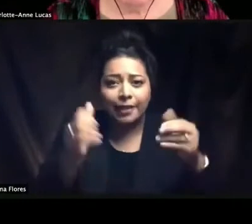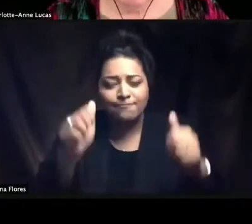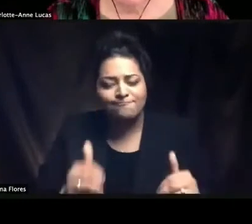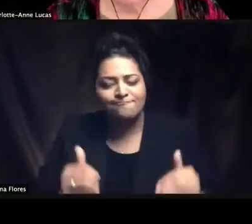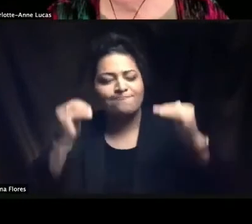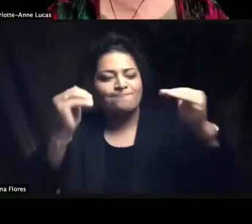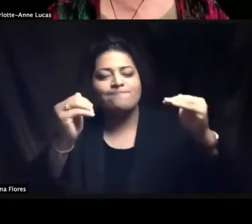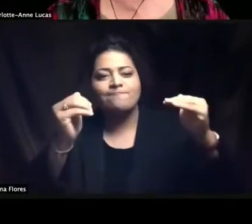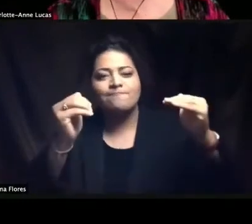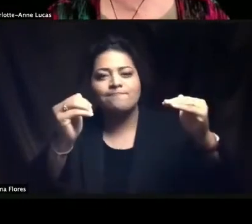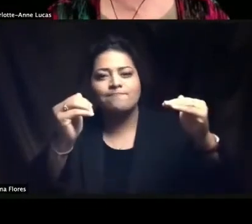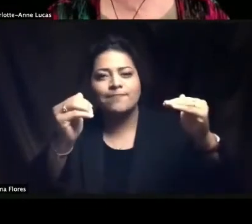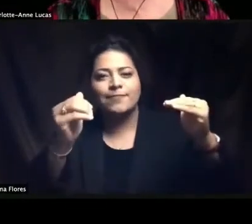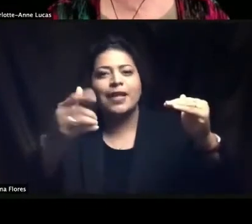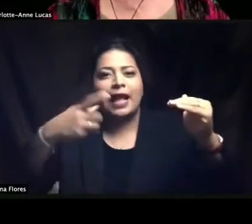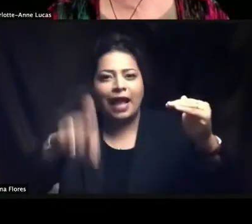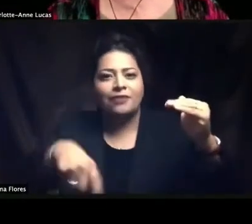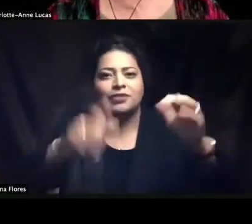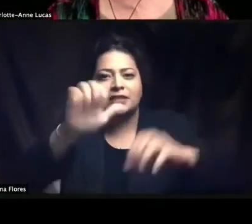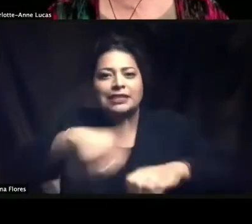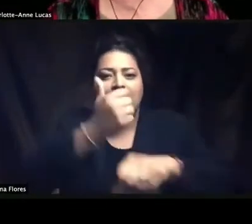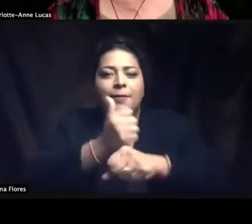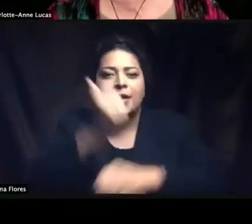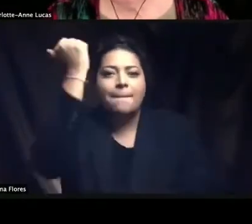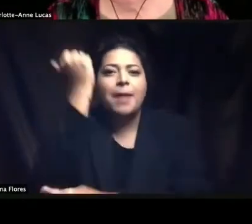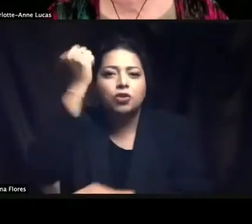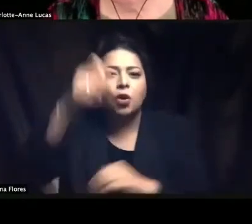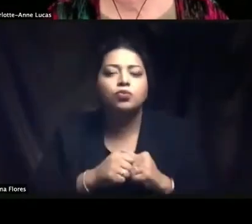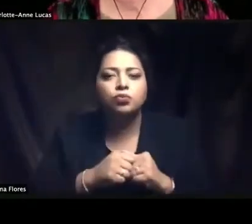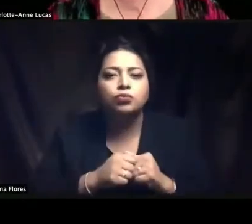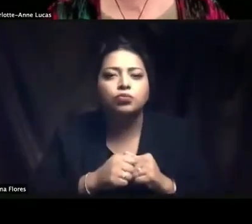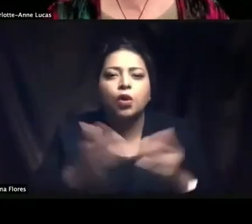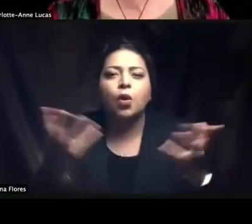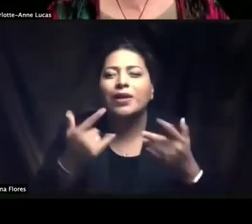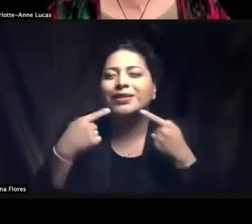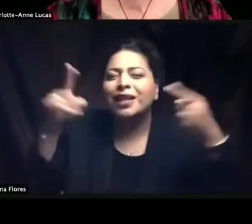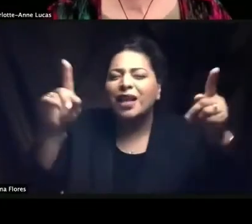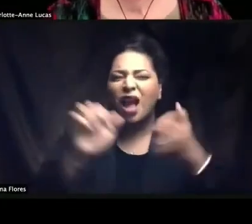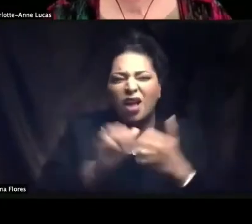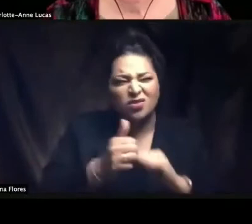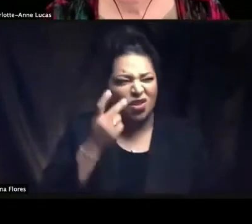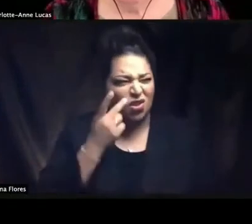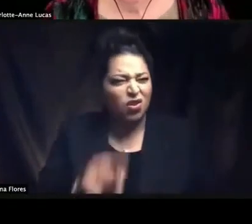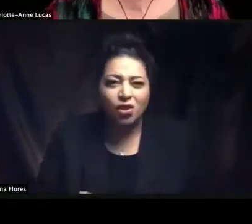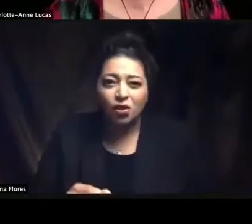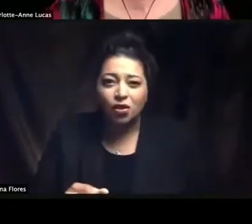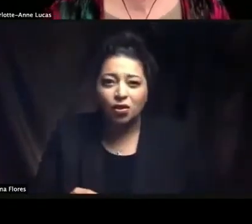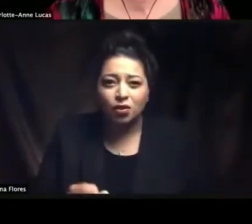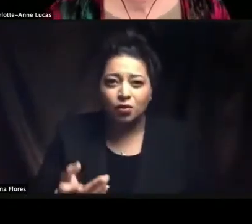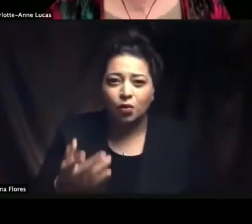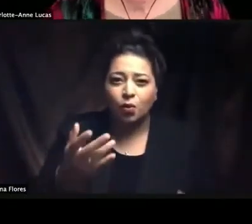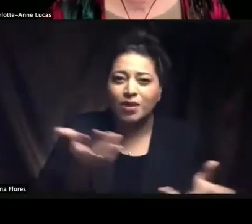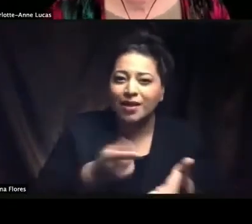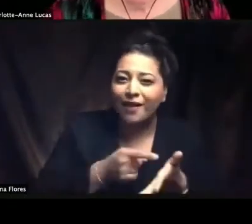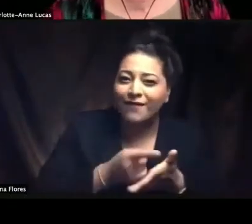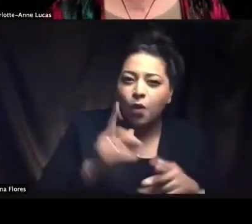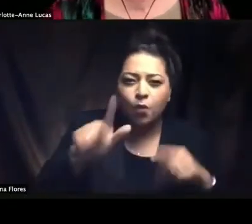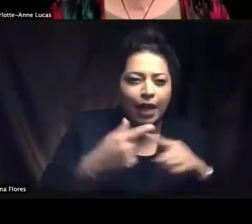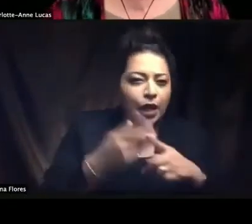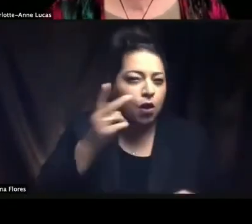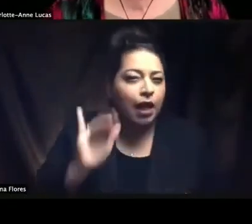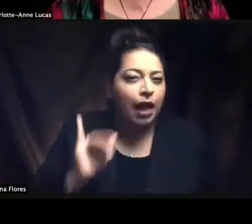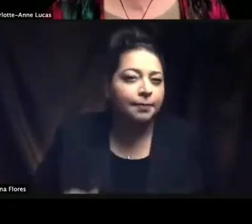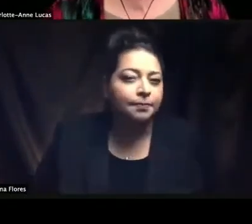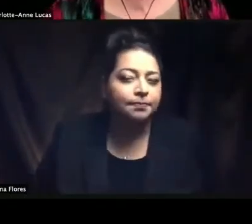establishing those standards, we need to establish milestones. You know, what does success look like for us, or what do failures look like? And then also